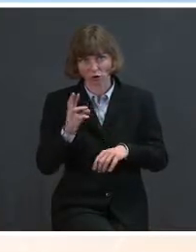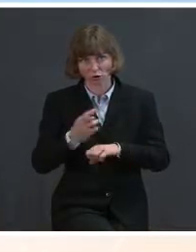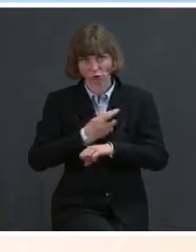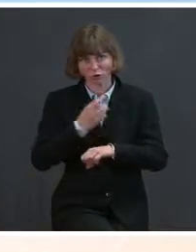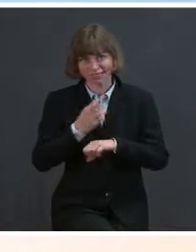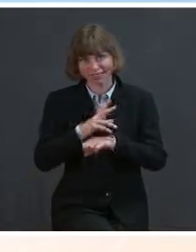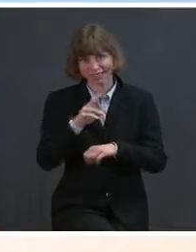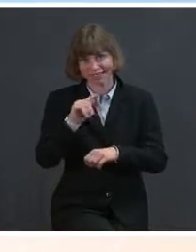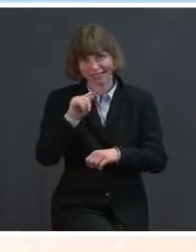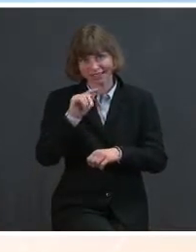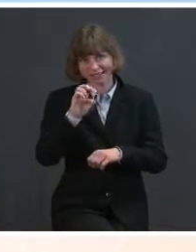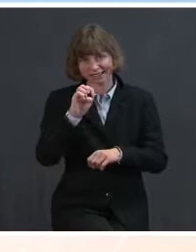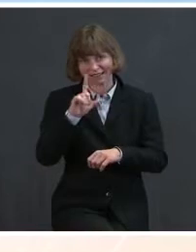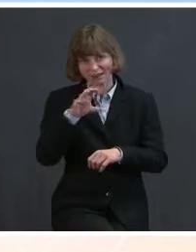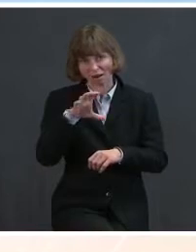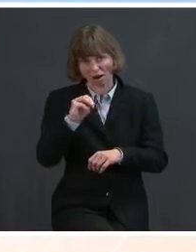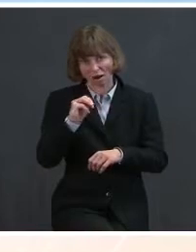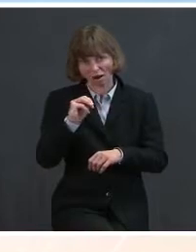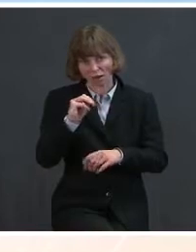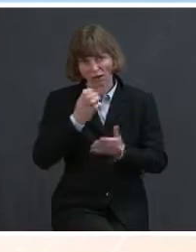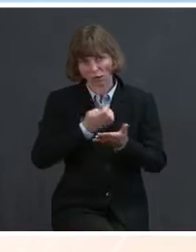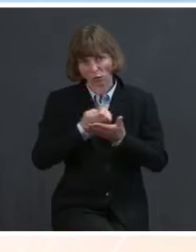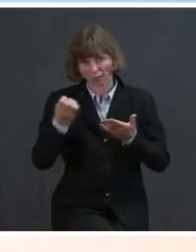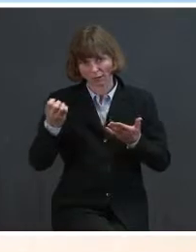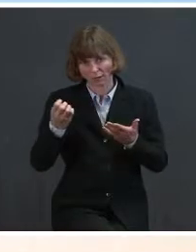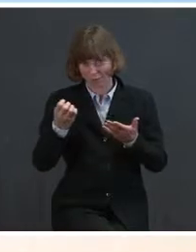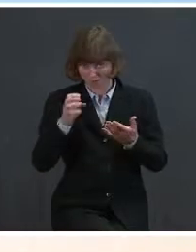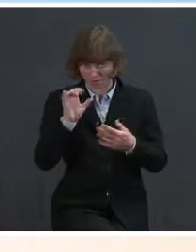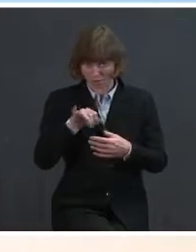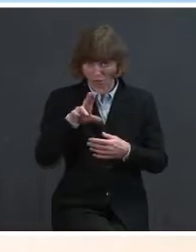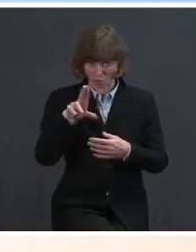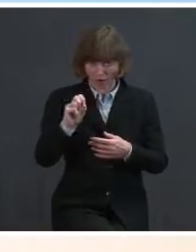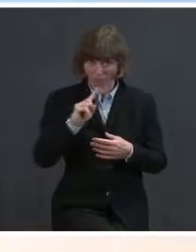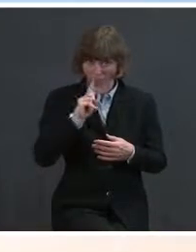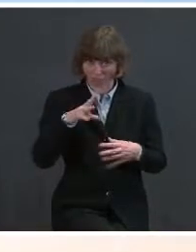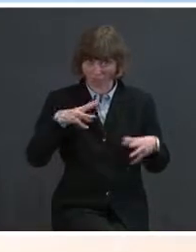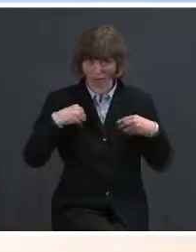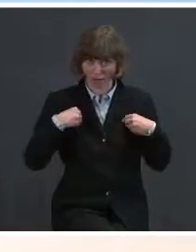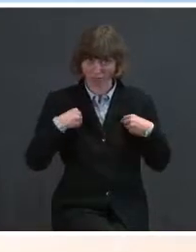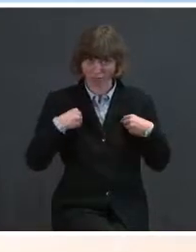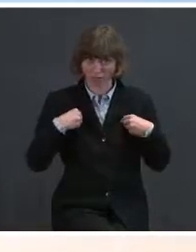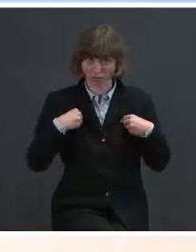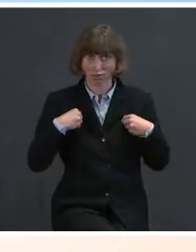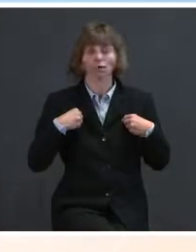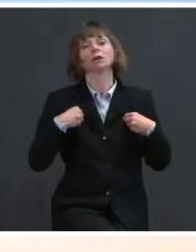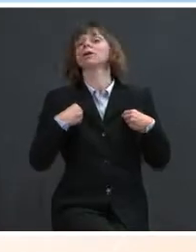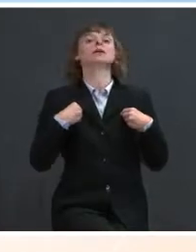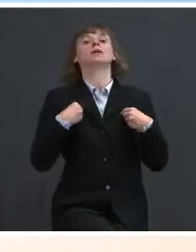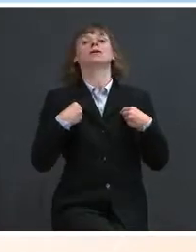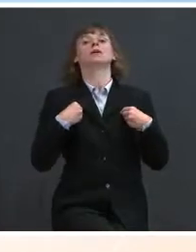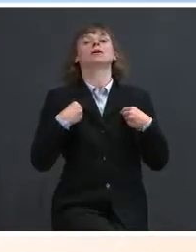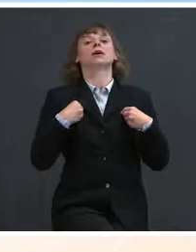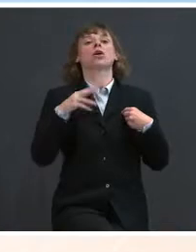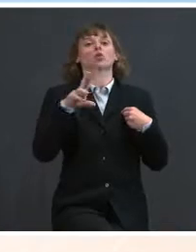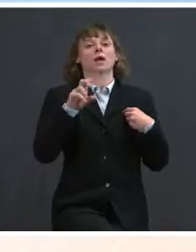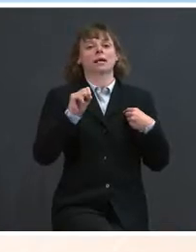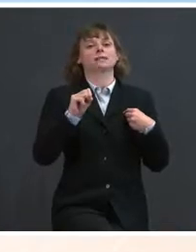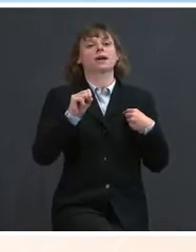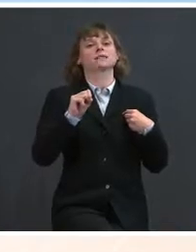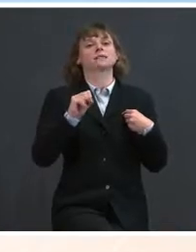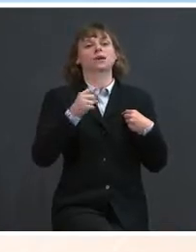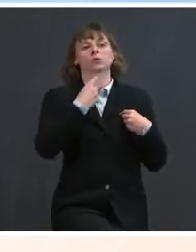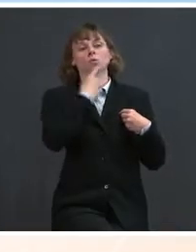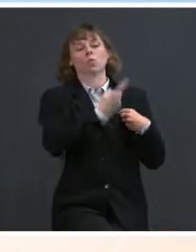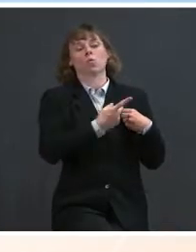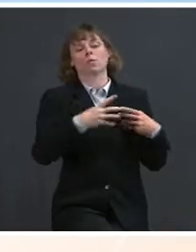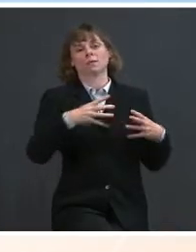equipment by Huawei. Is that something that the United States welcomes? The United States has expressed its concerns about